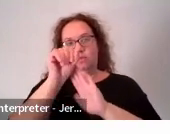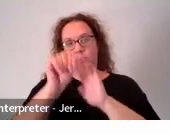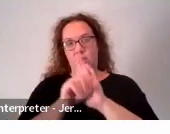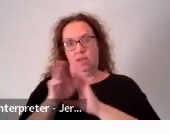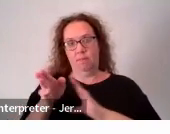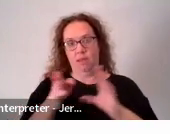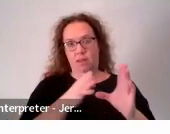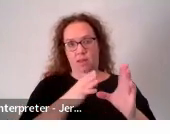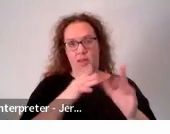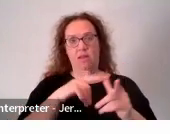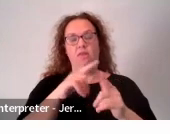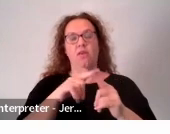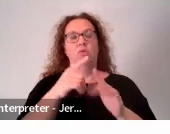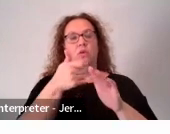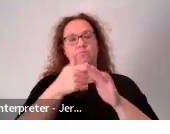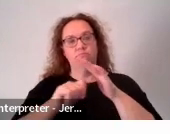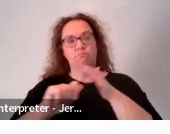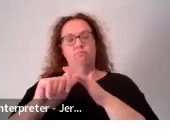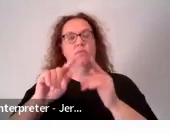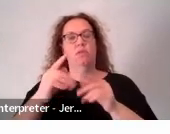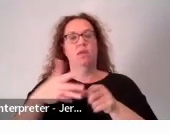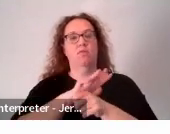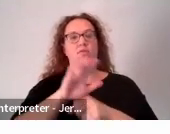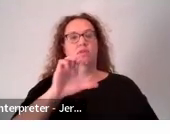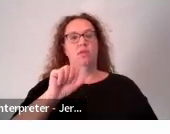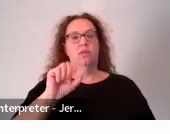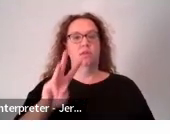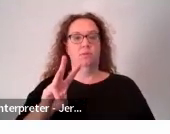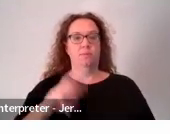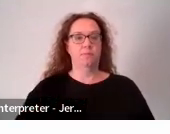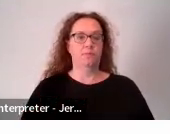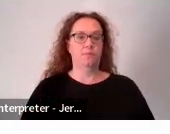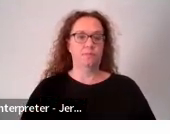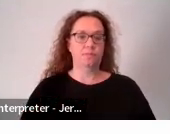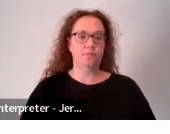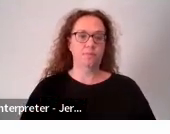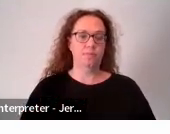and that's when it would get covered by the CSW.